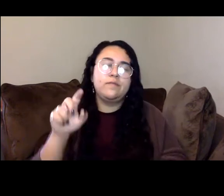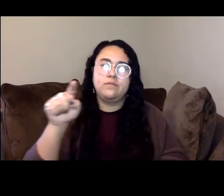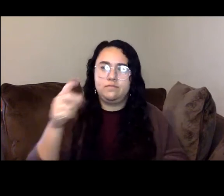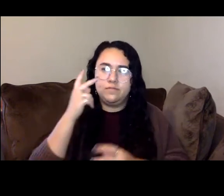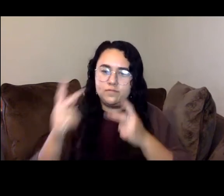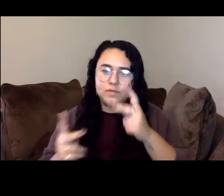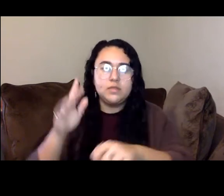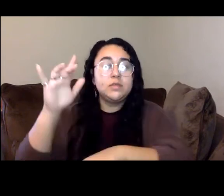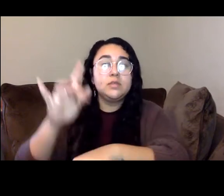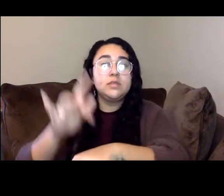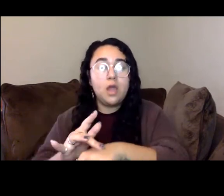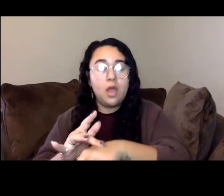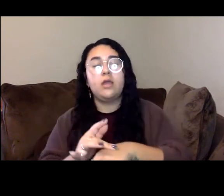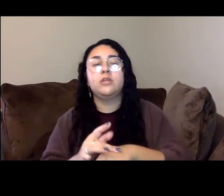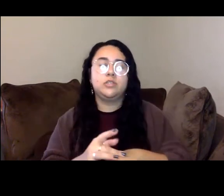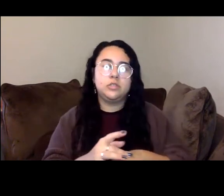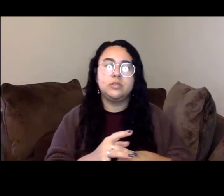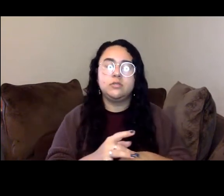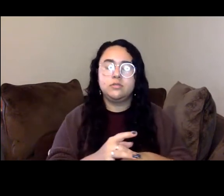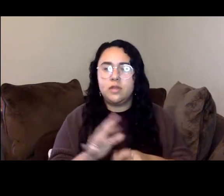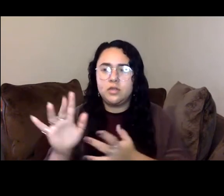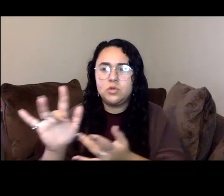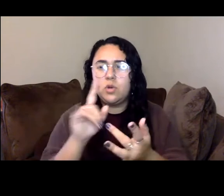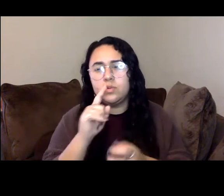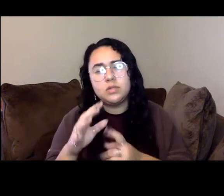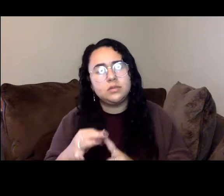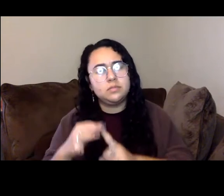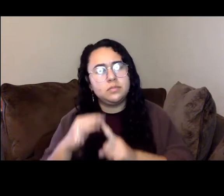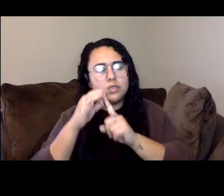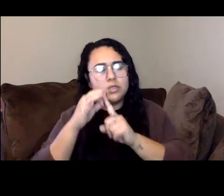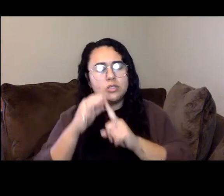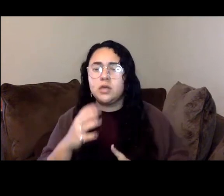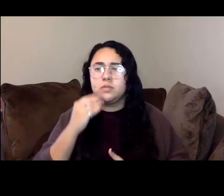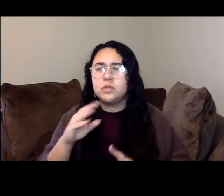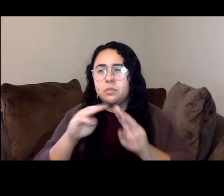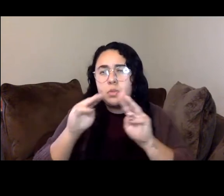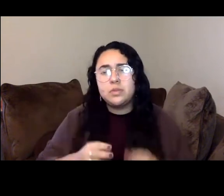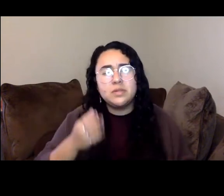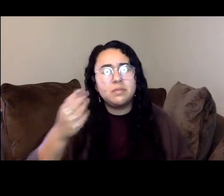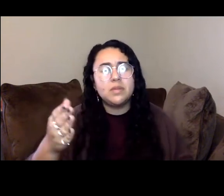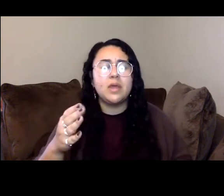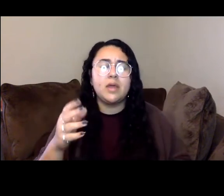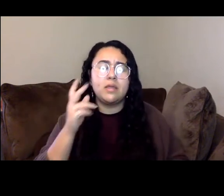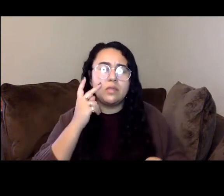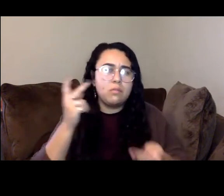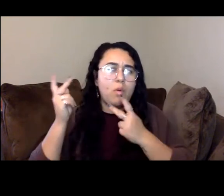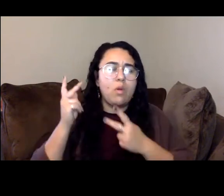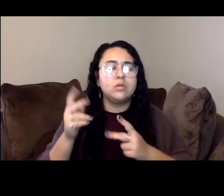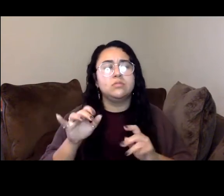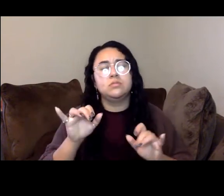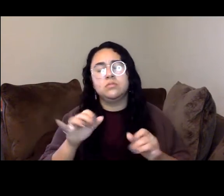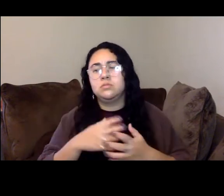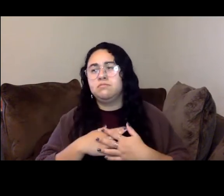extra special. And experiencing the museum and the memorial was just, words